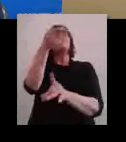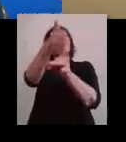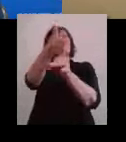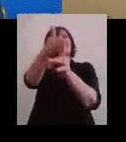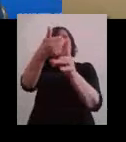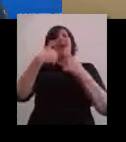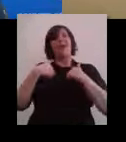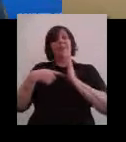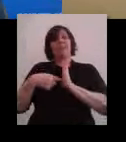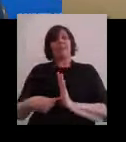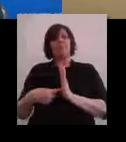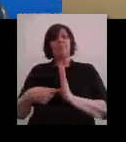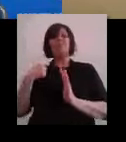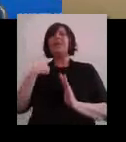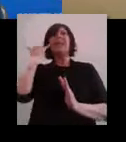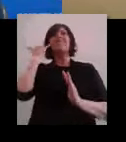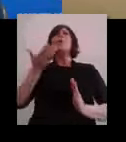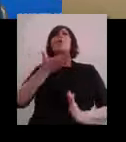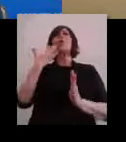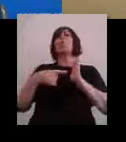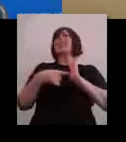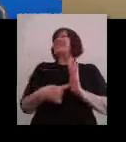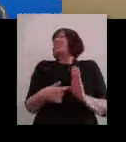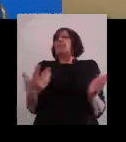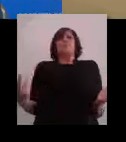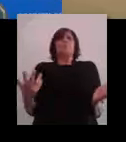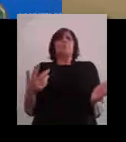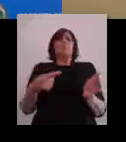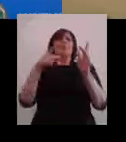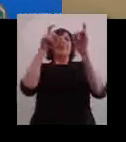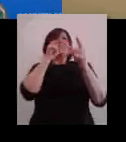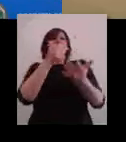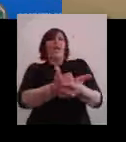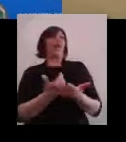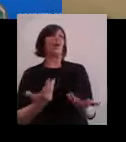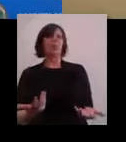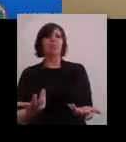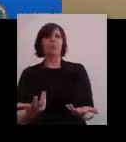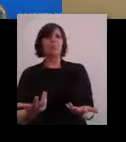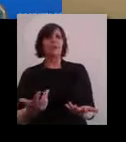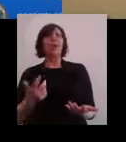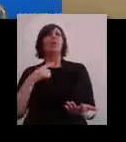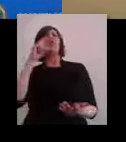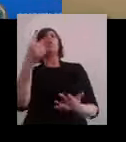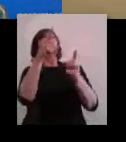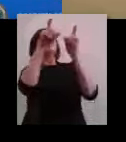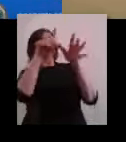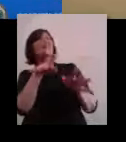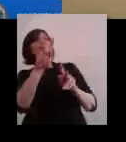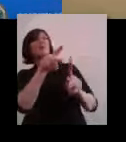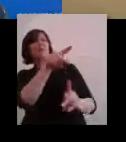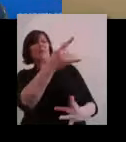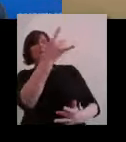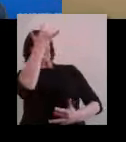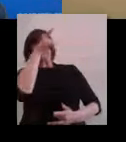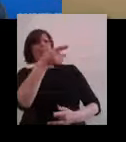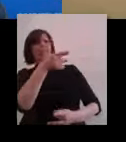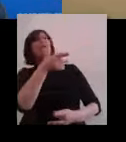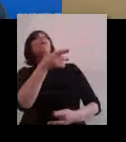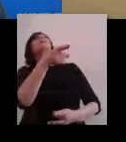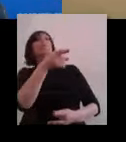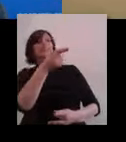symptoms, the test isn't going to do anything for you. But if you have symptoms, we are testing individuals for all essential personnel, regardless of what industry